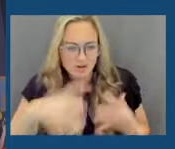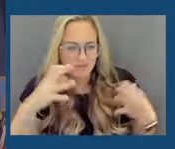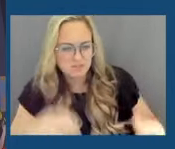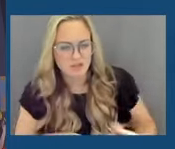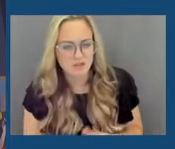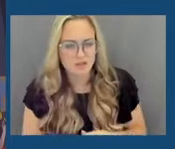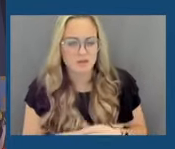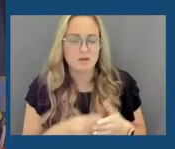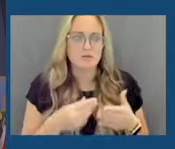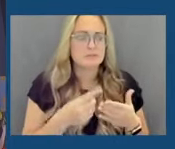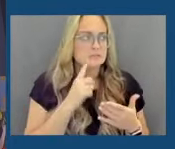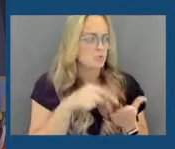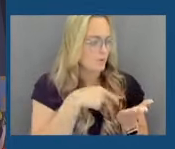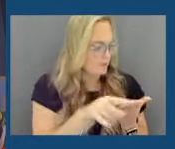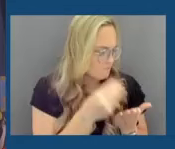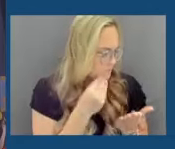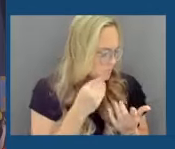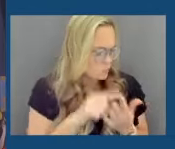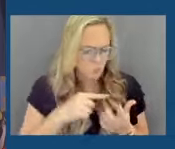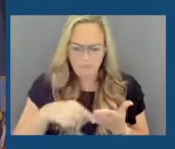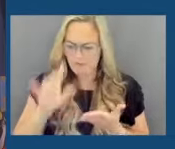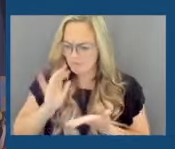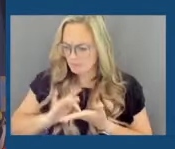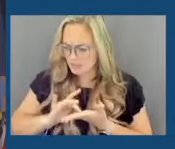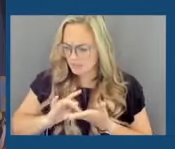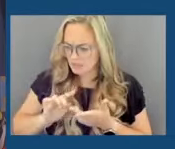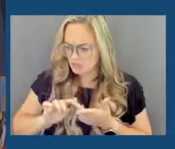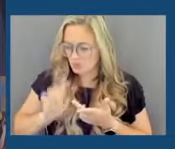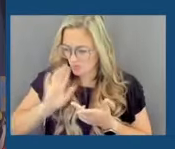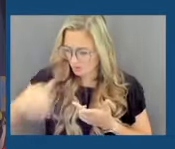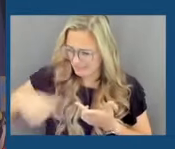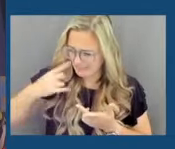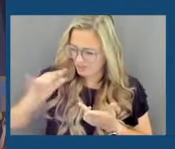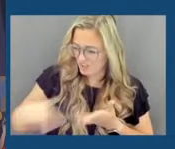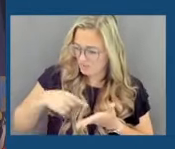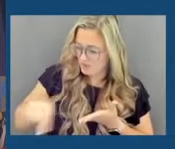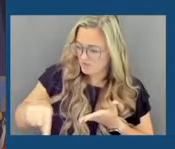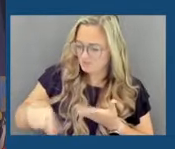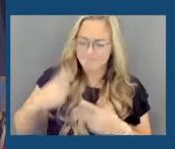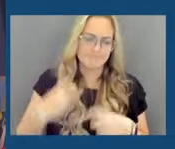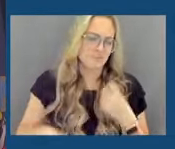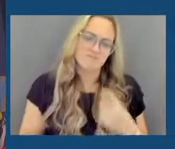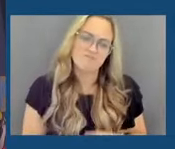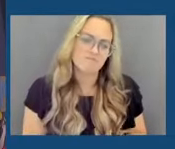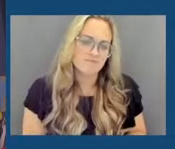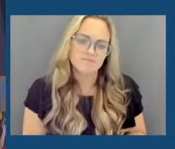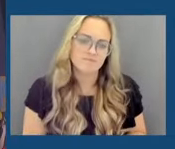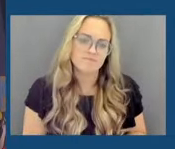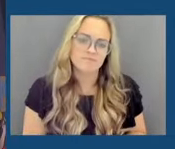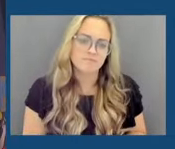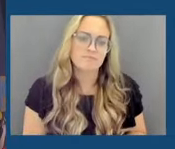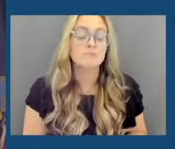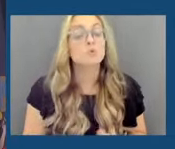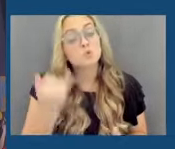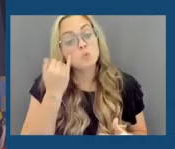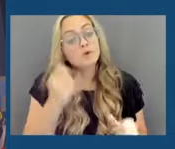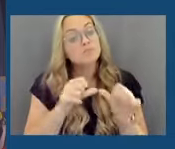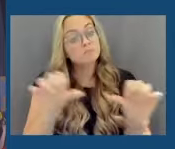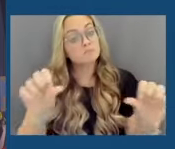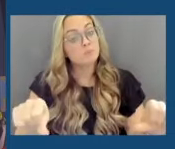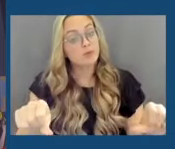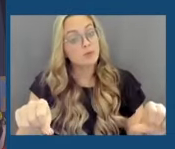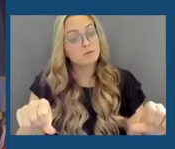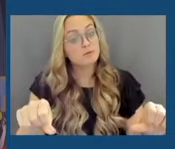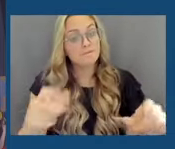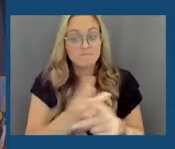the groceries, the prescriptions, being late on a payment. It's just too hard sometimes. So if we can continue